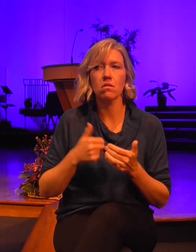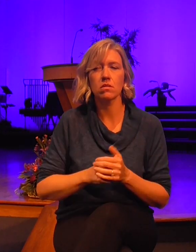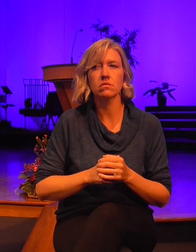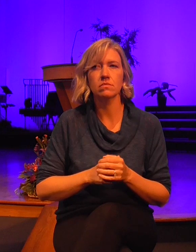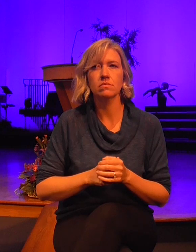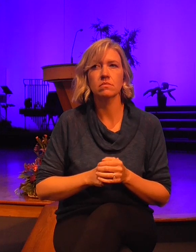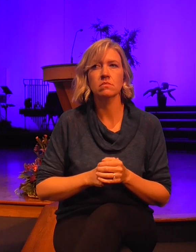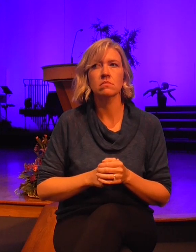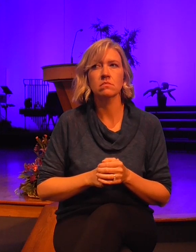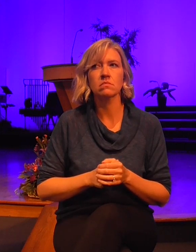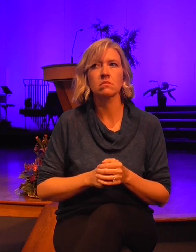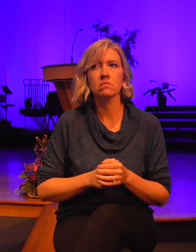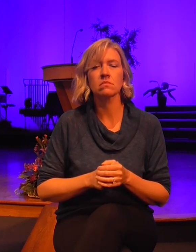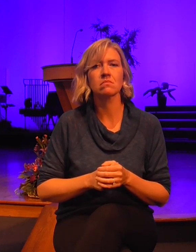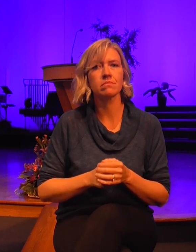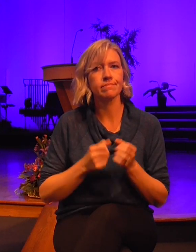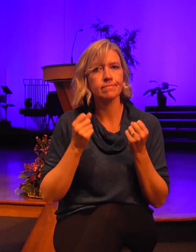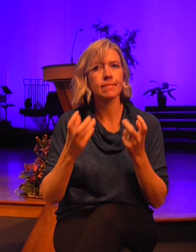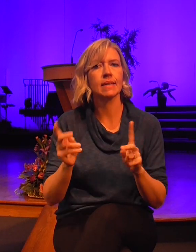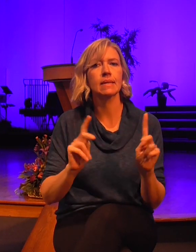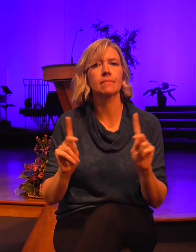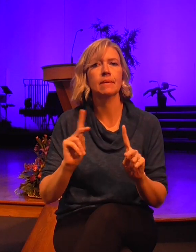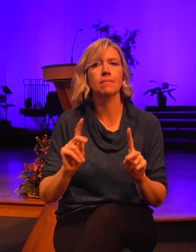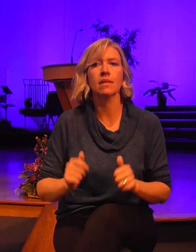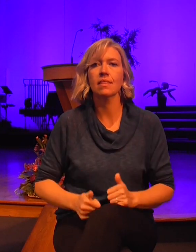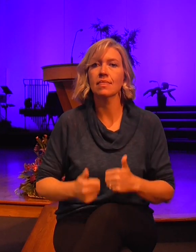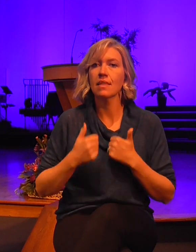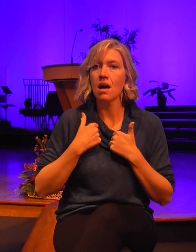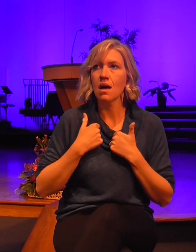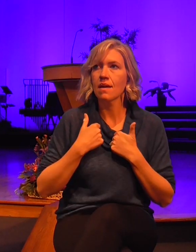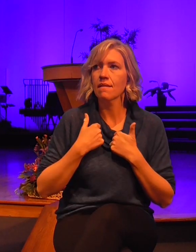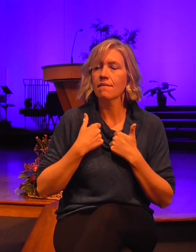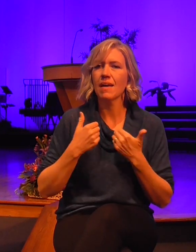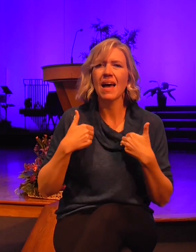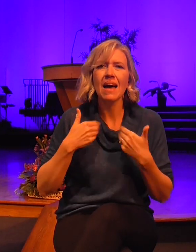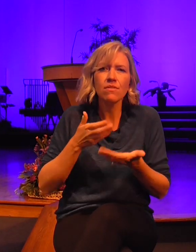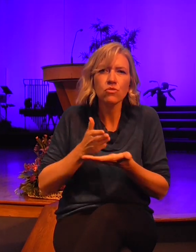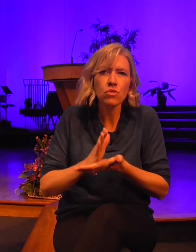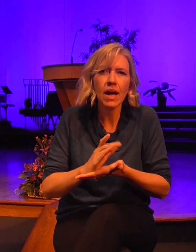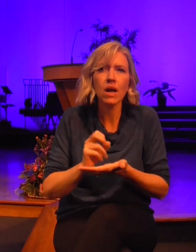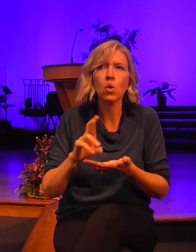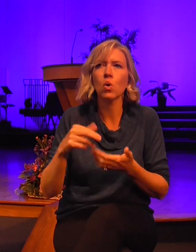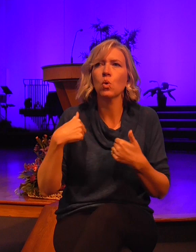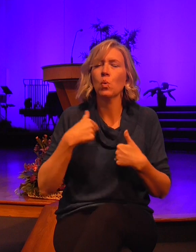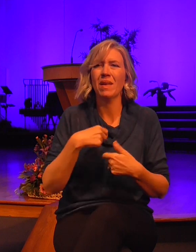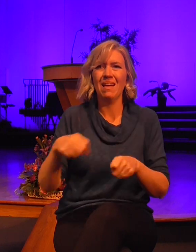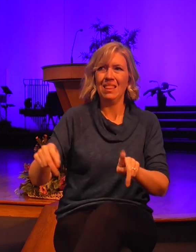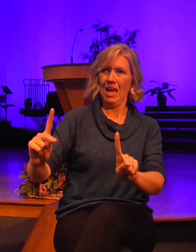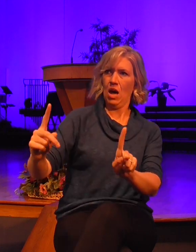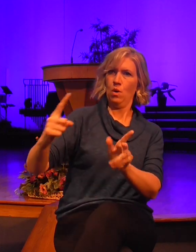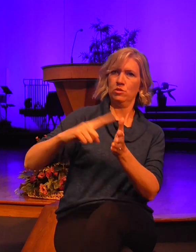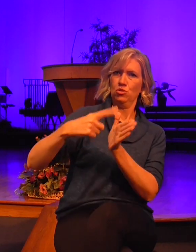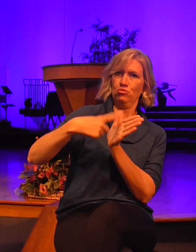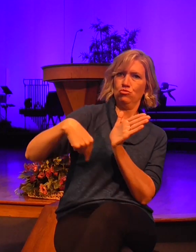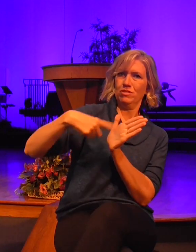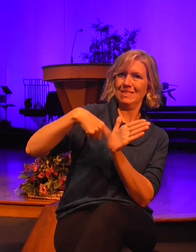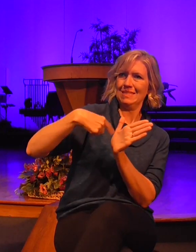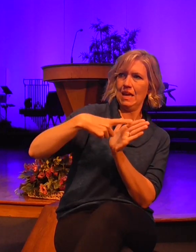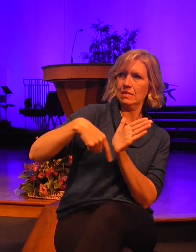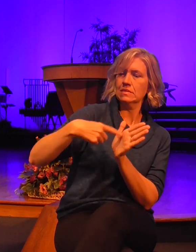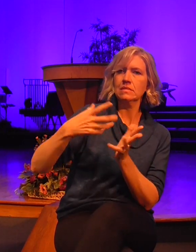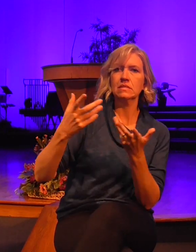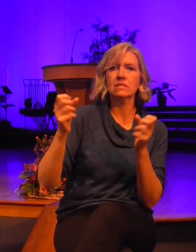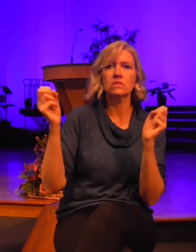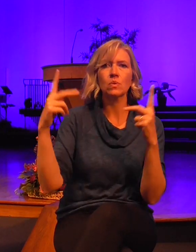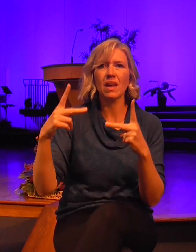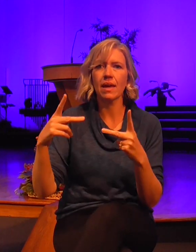There are all sorts of people in life that have the right, or we allow the right, to criticize what we do. That's totally fine, even if